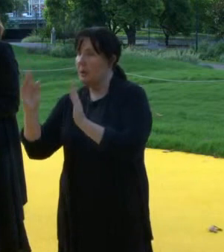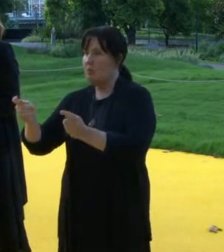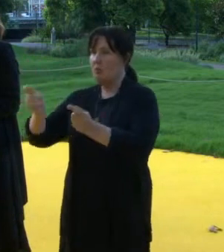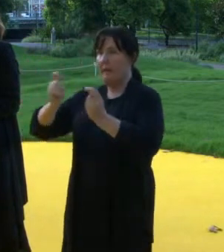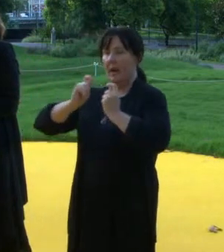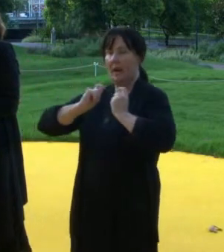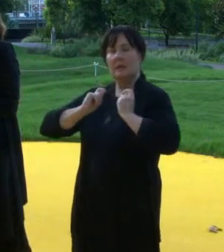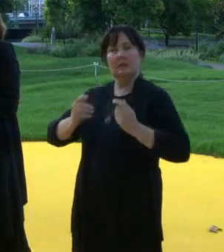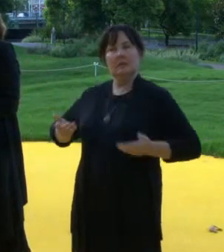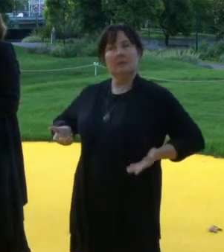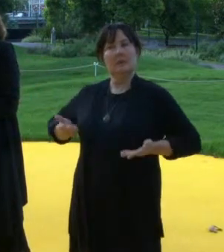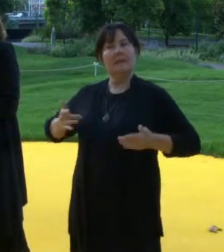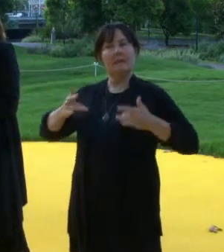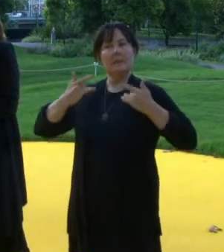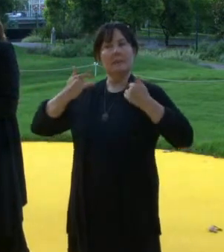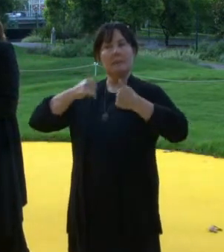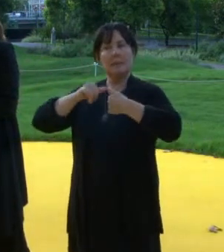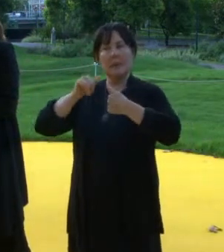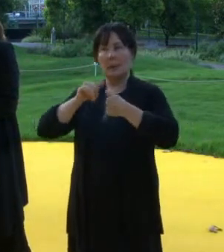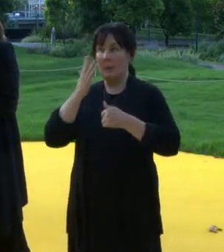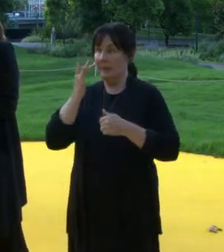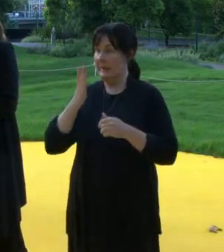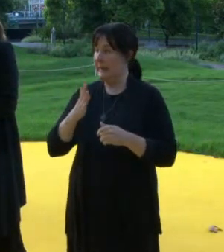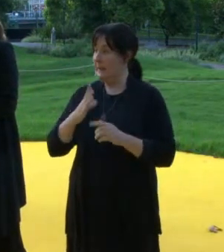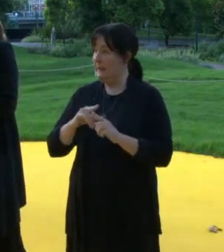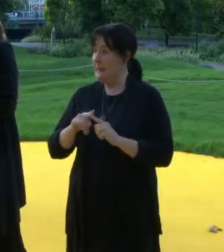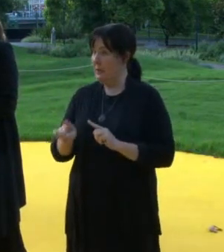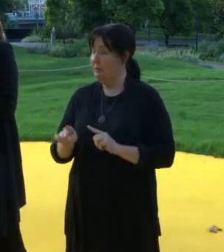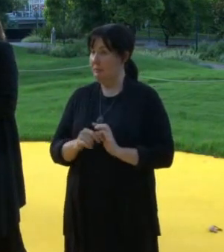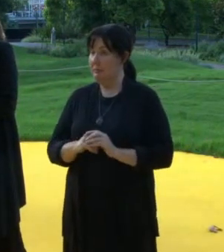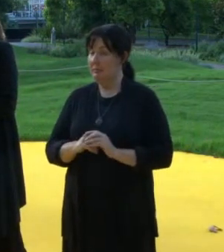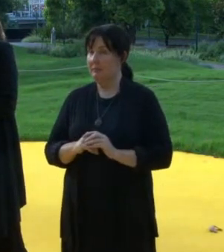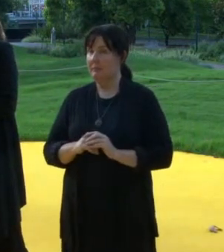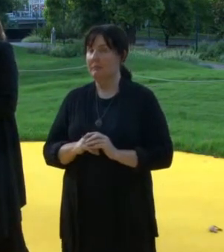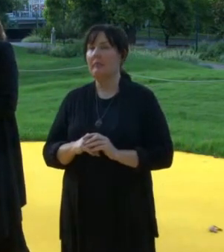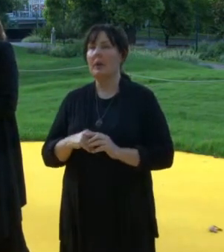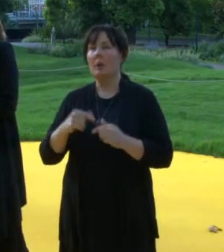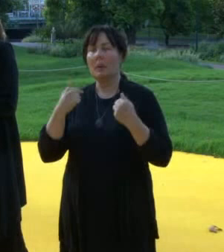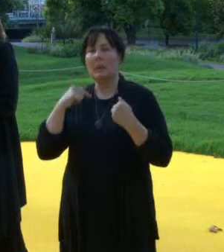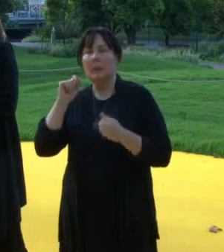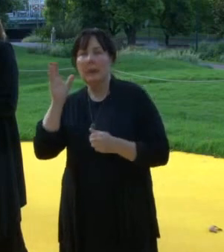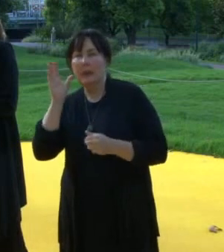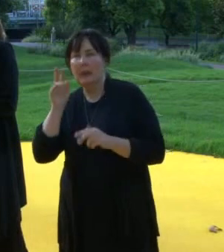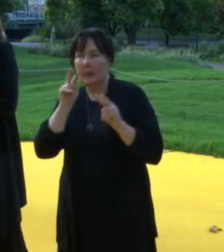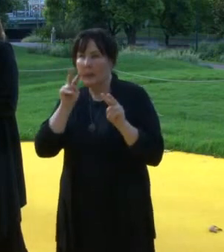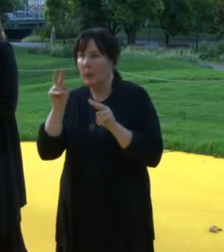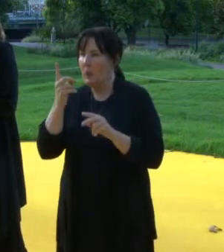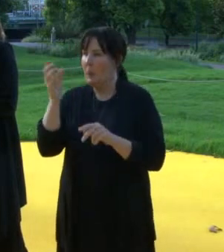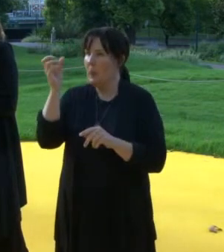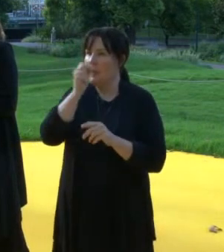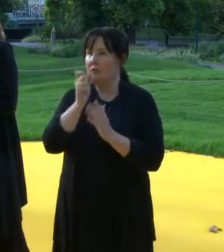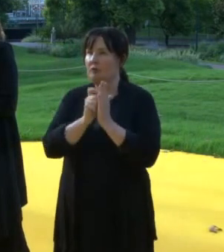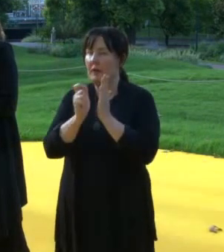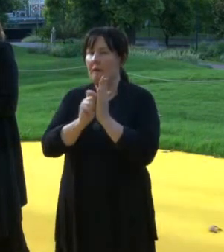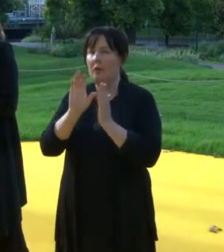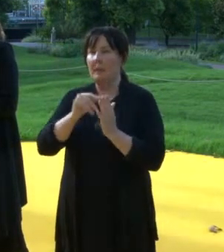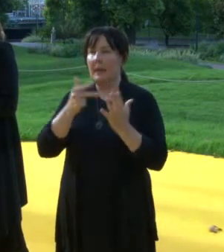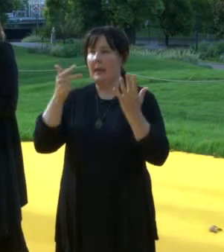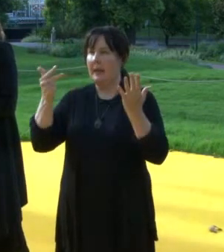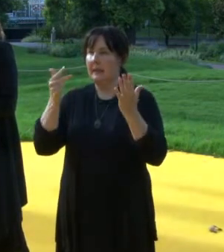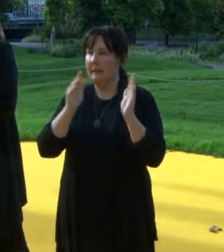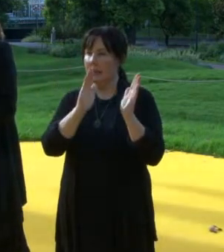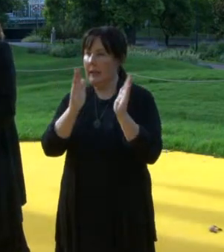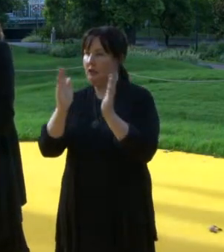Tonight, we will reveal the winning works and hear from the winning writers for each of the 8 award categories: